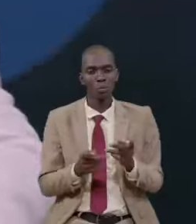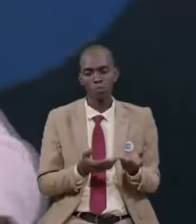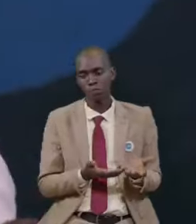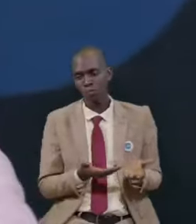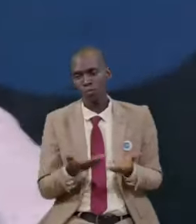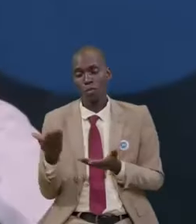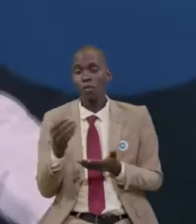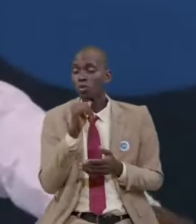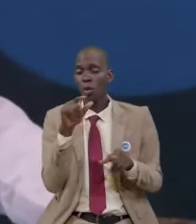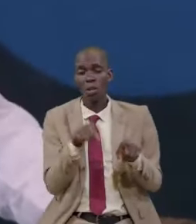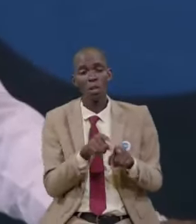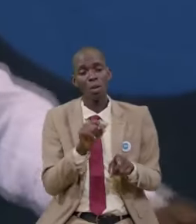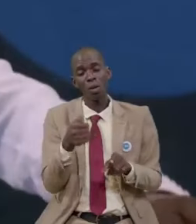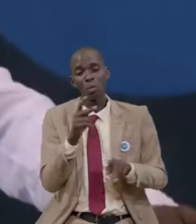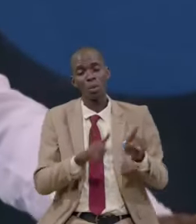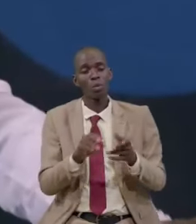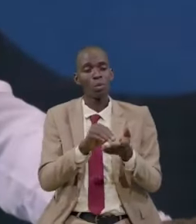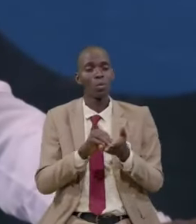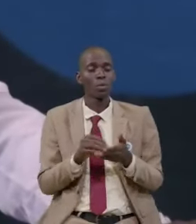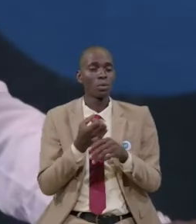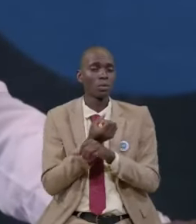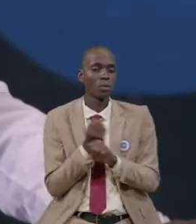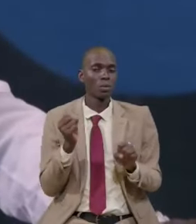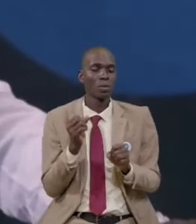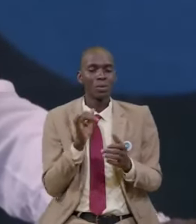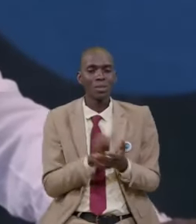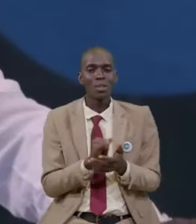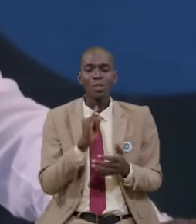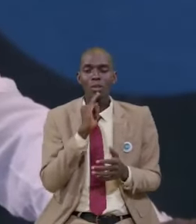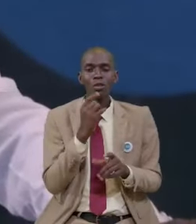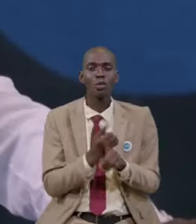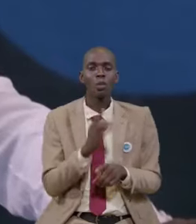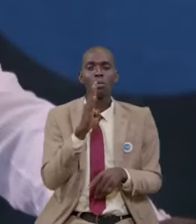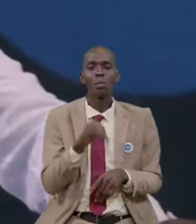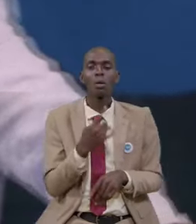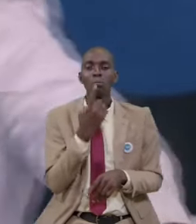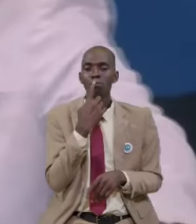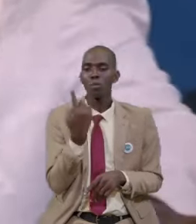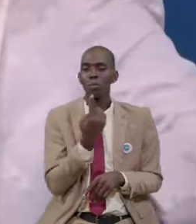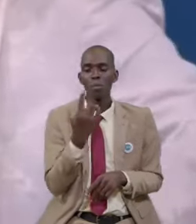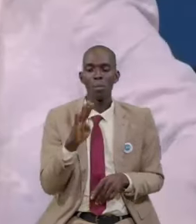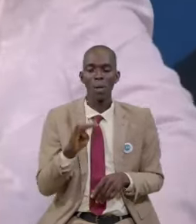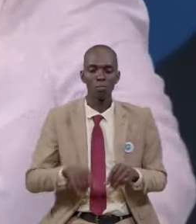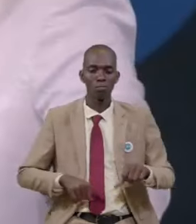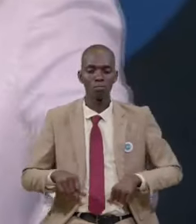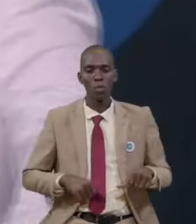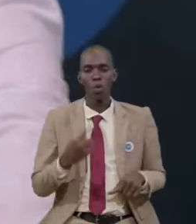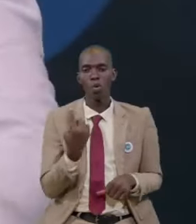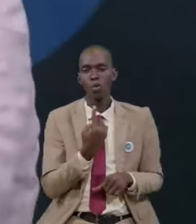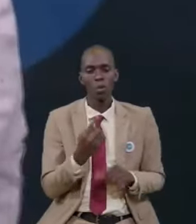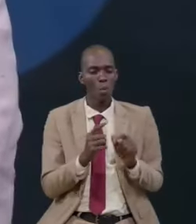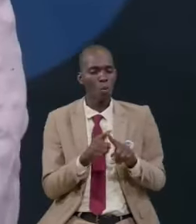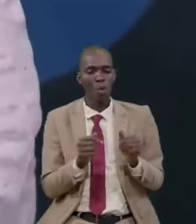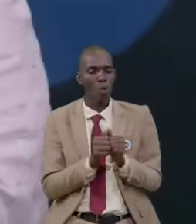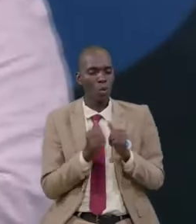any change, any transformation, any conviction, any real conversion in their